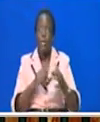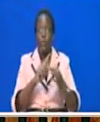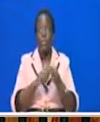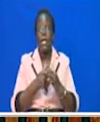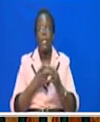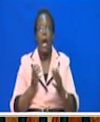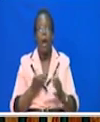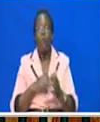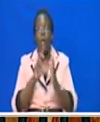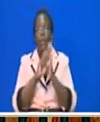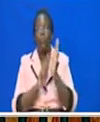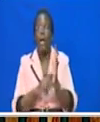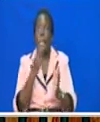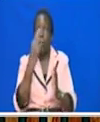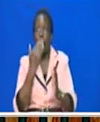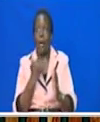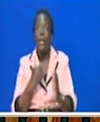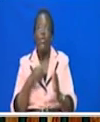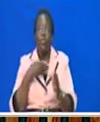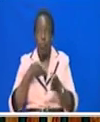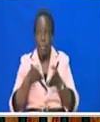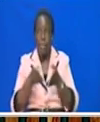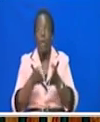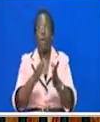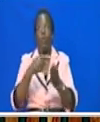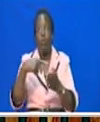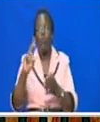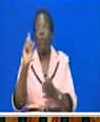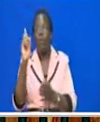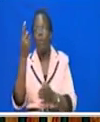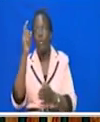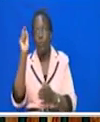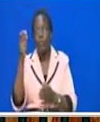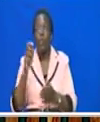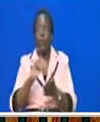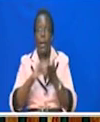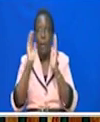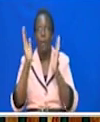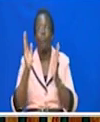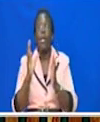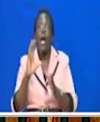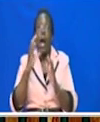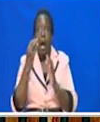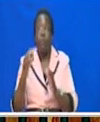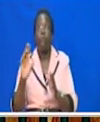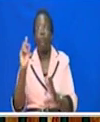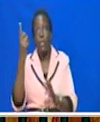lesson. And I want us to straight away go to our first question, dear learner. Our first